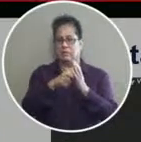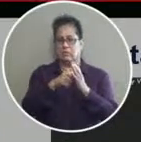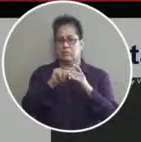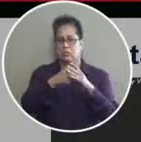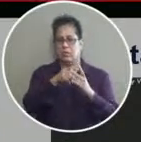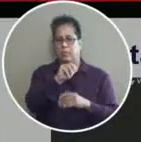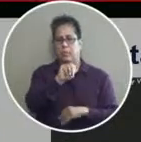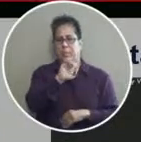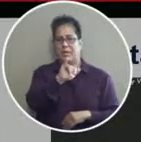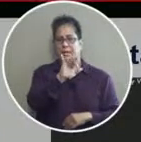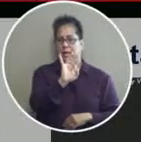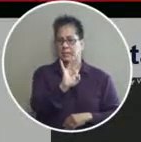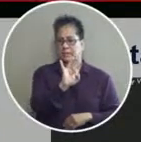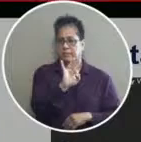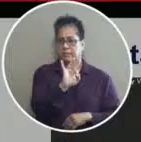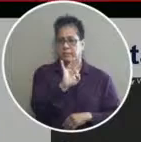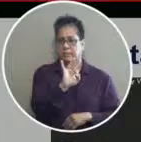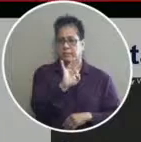9th, correct?